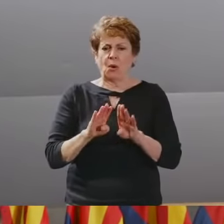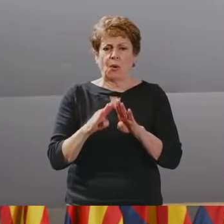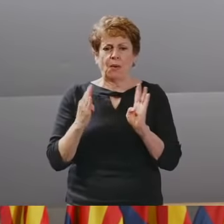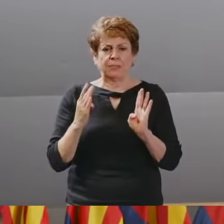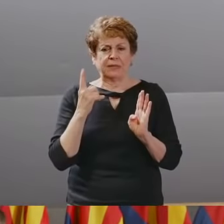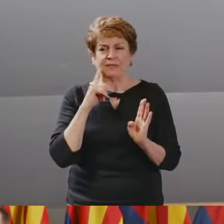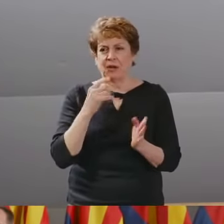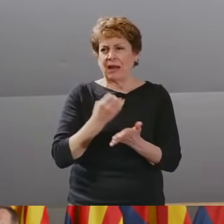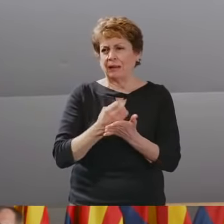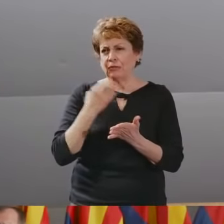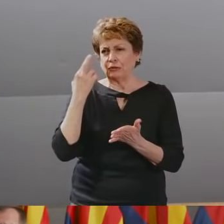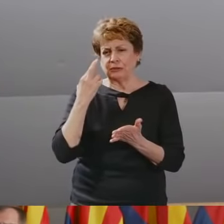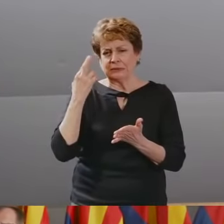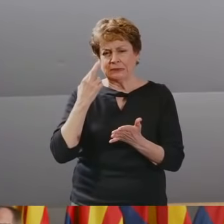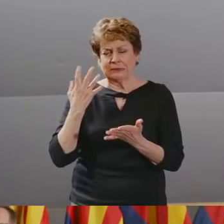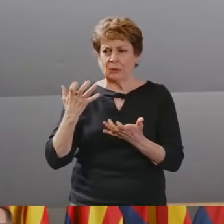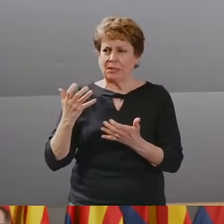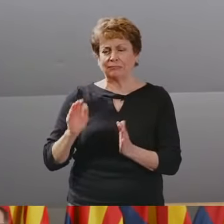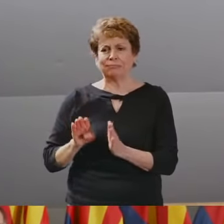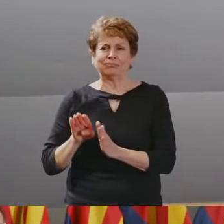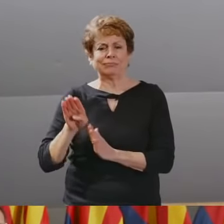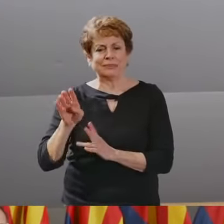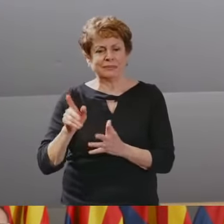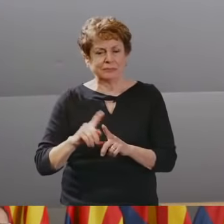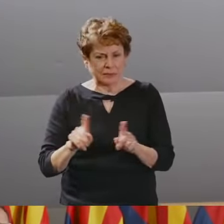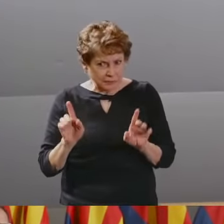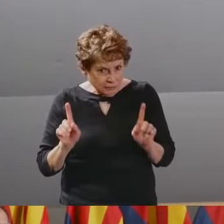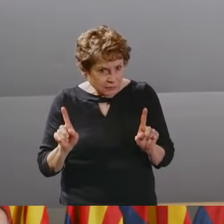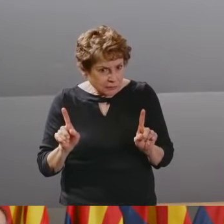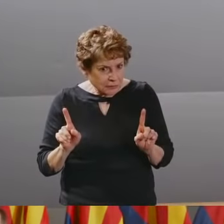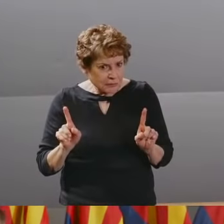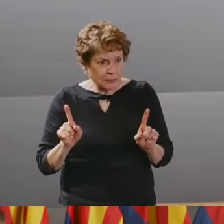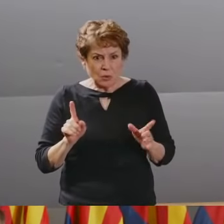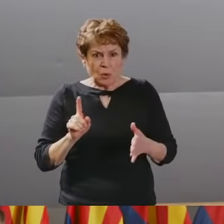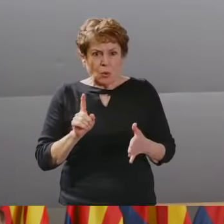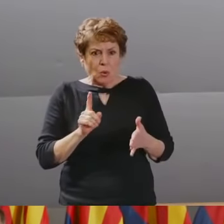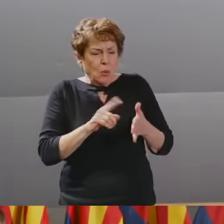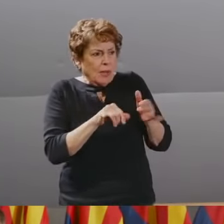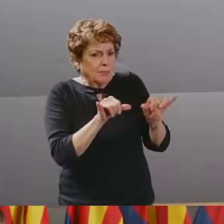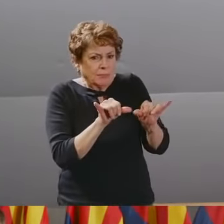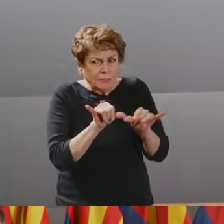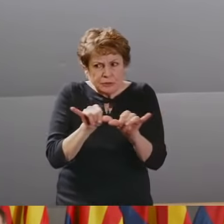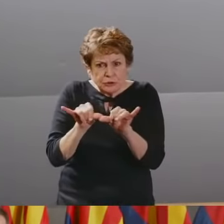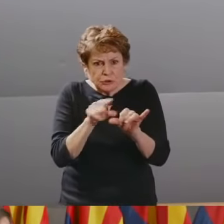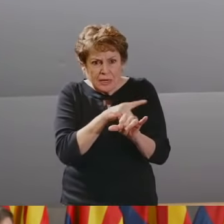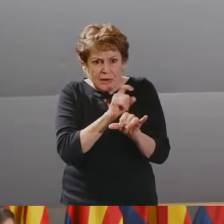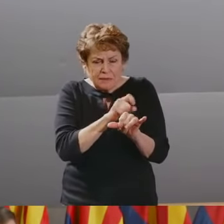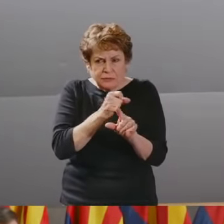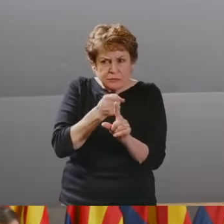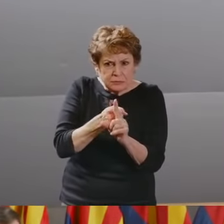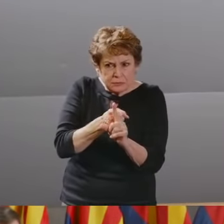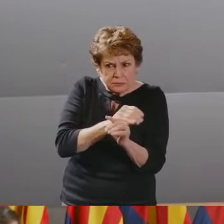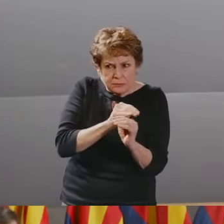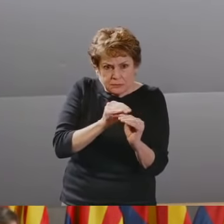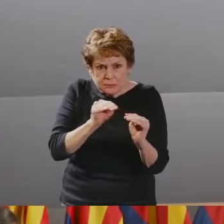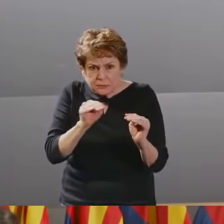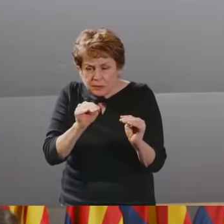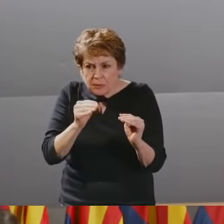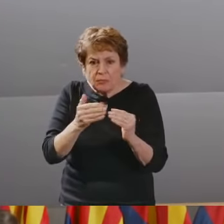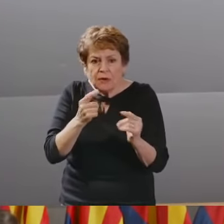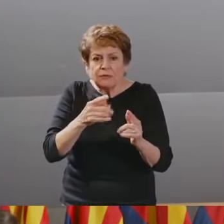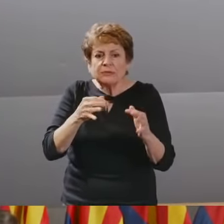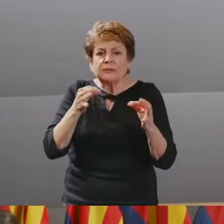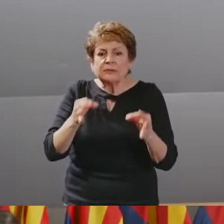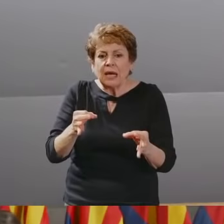in the event we have to shut down bars, restaurants, schools, and gyms? How bad does it have to get before you would even consider that?